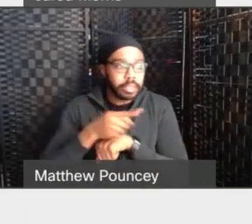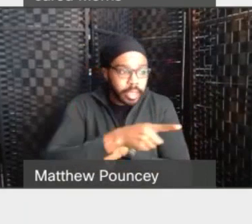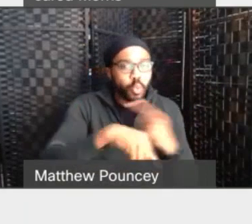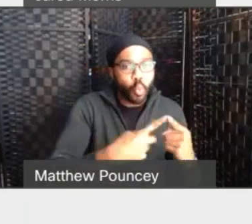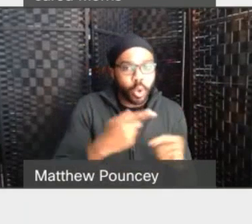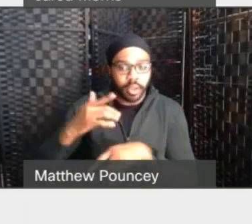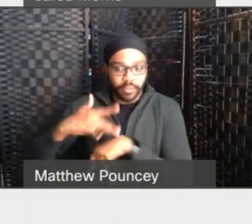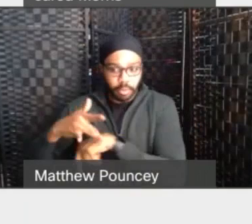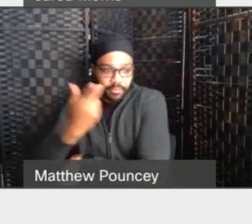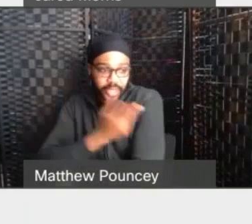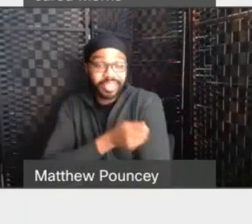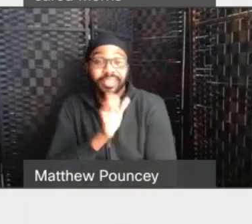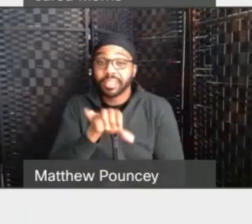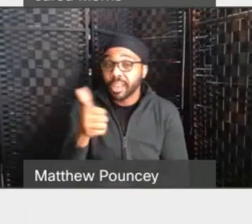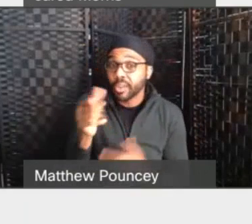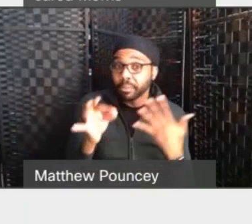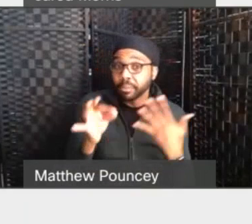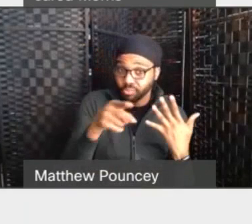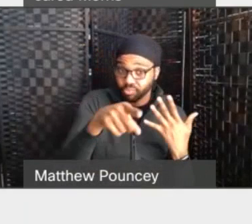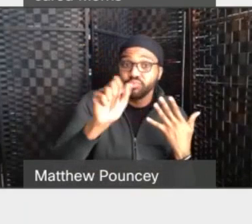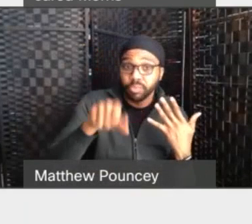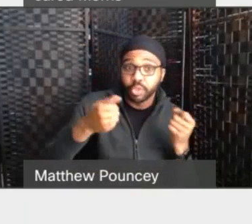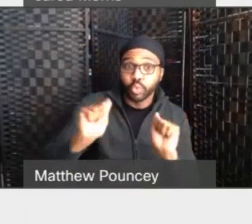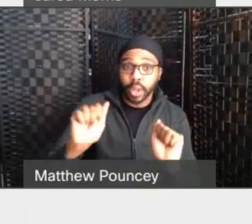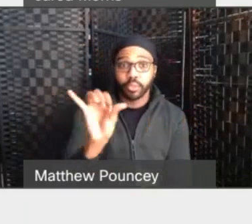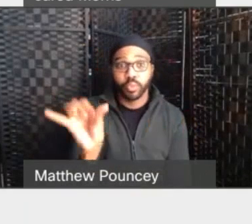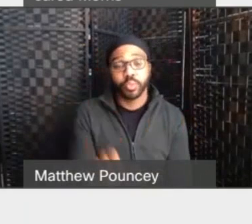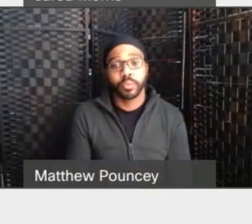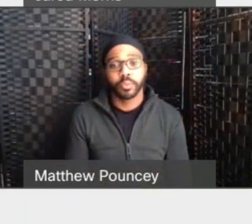available. So that's another avenue that people should be trying.